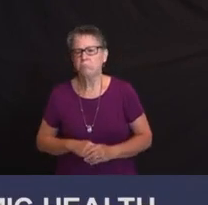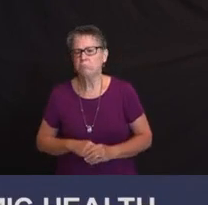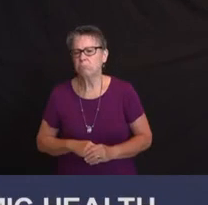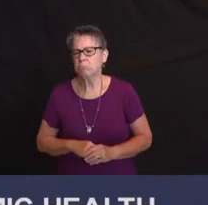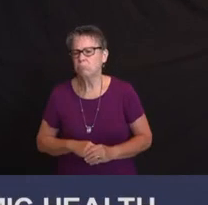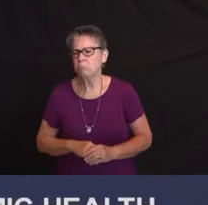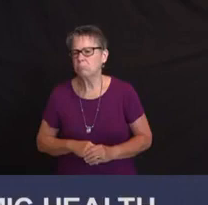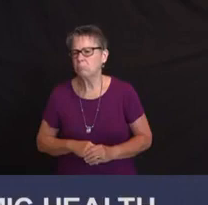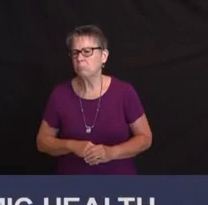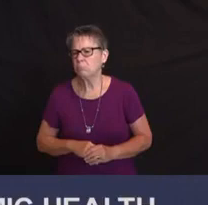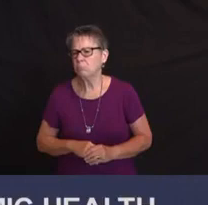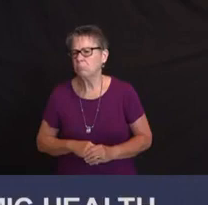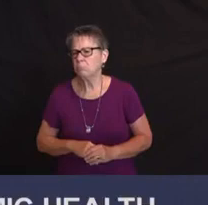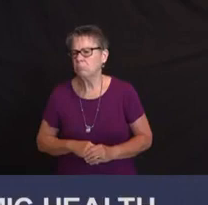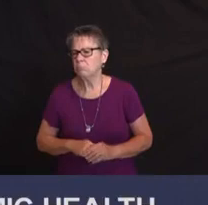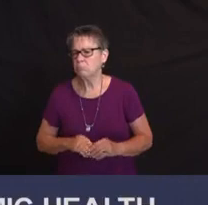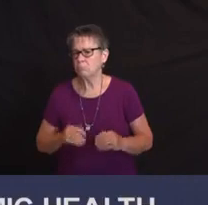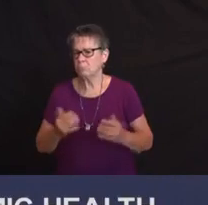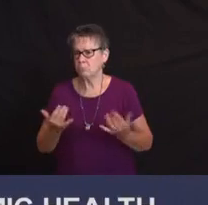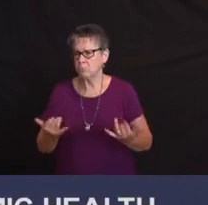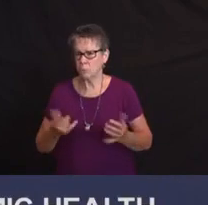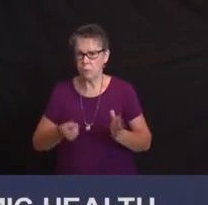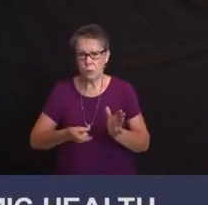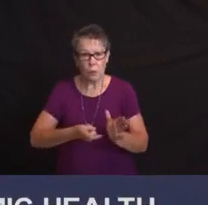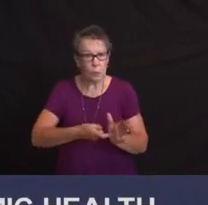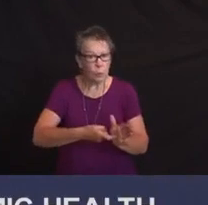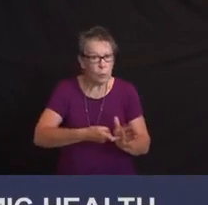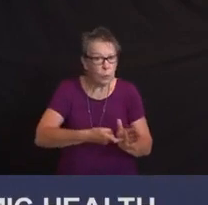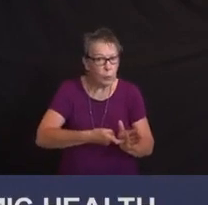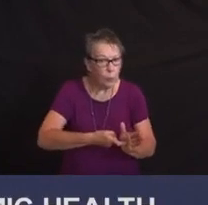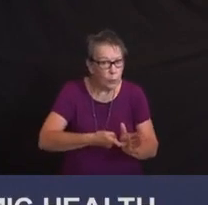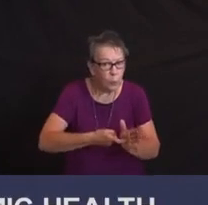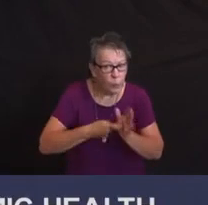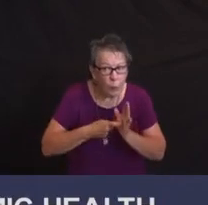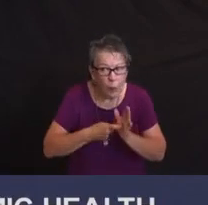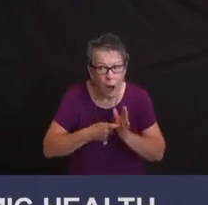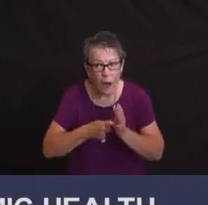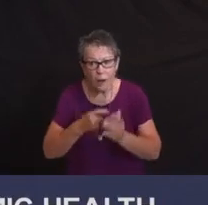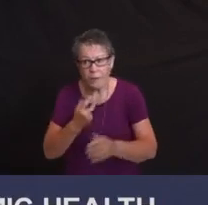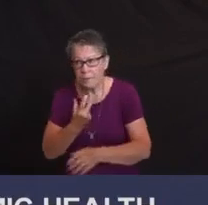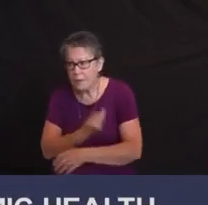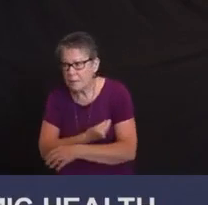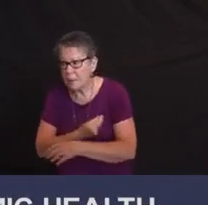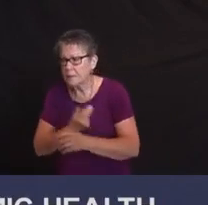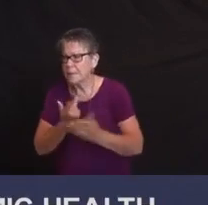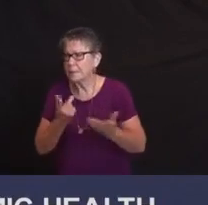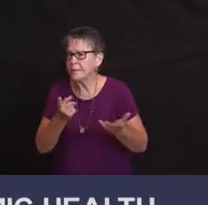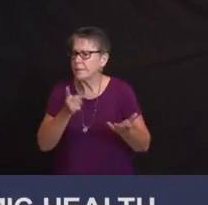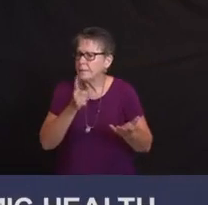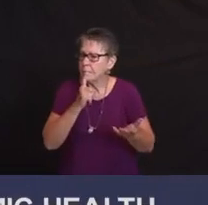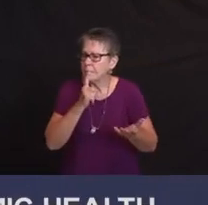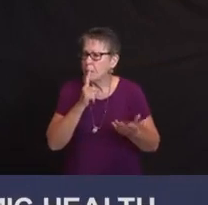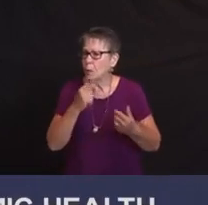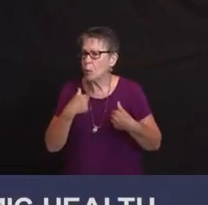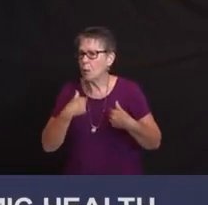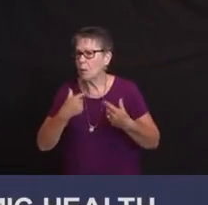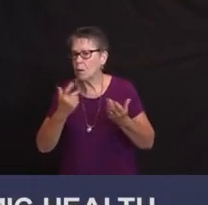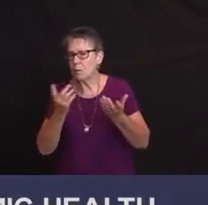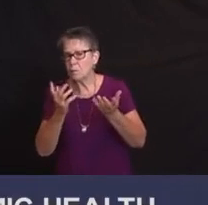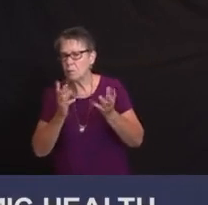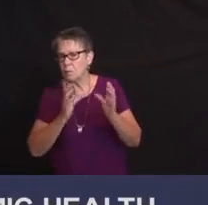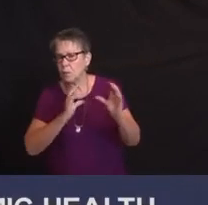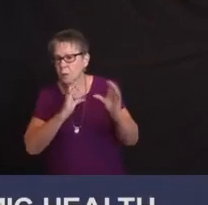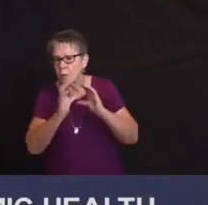what should be required, although that's something we look at and we talk to these venues all the time. So the Jets, Giants, Devils, the